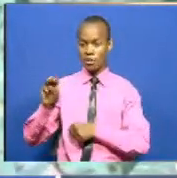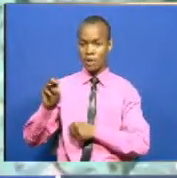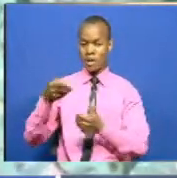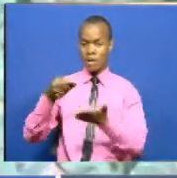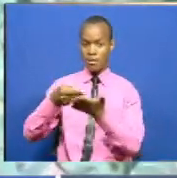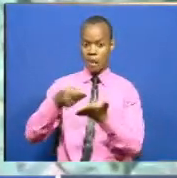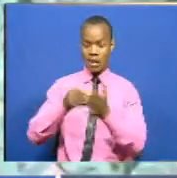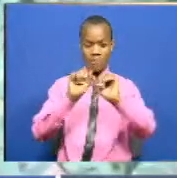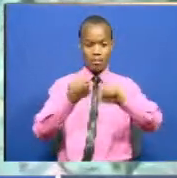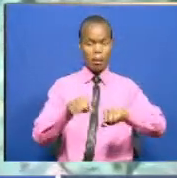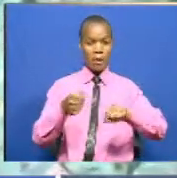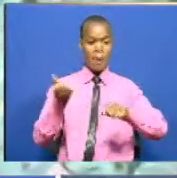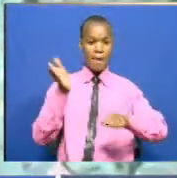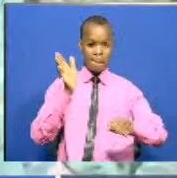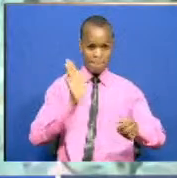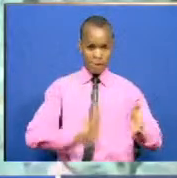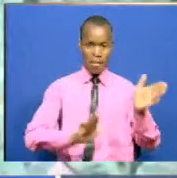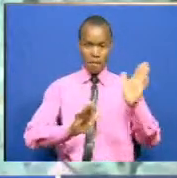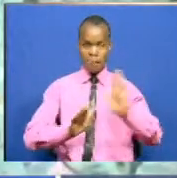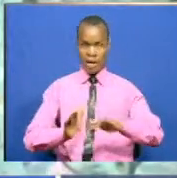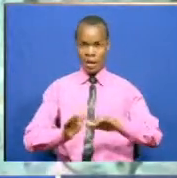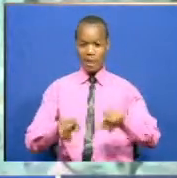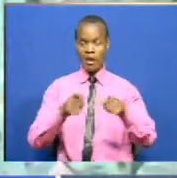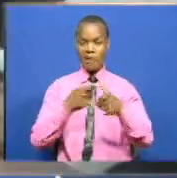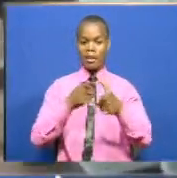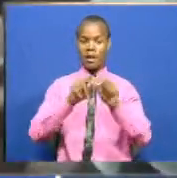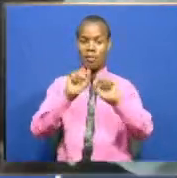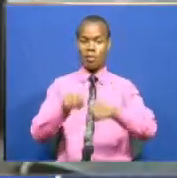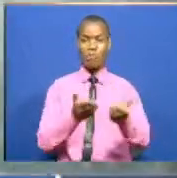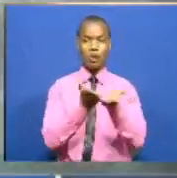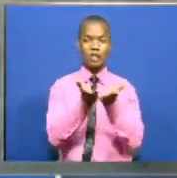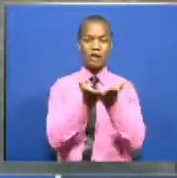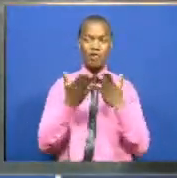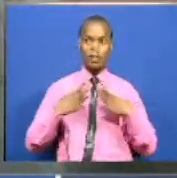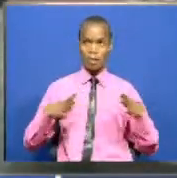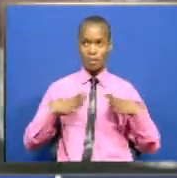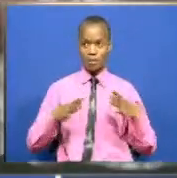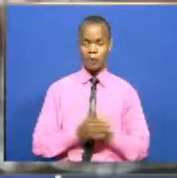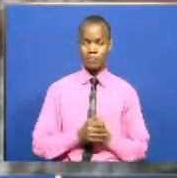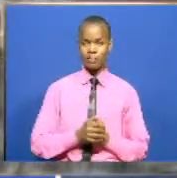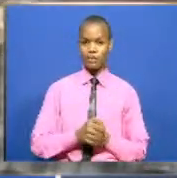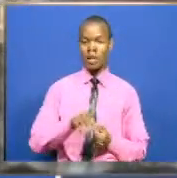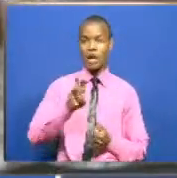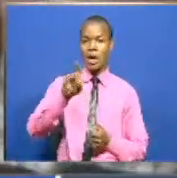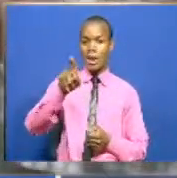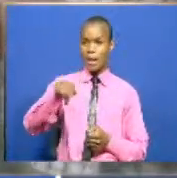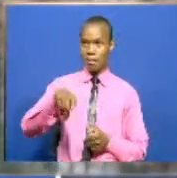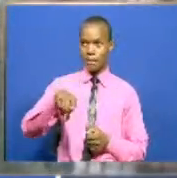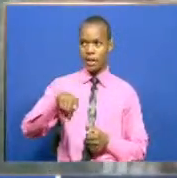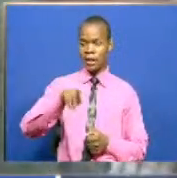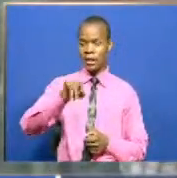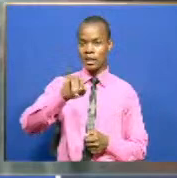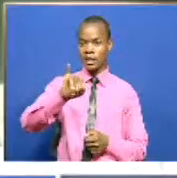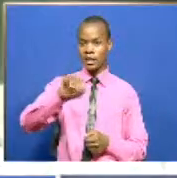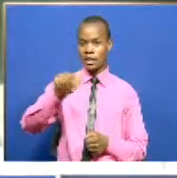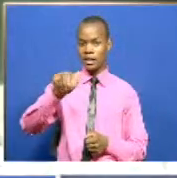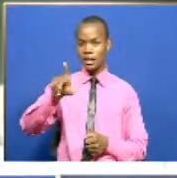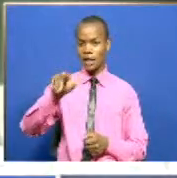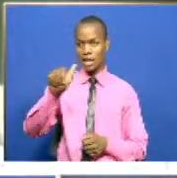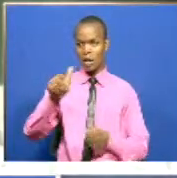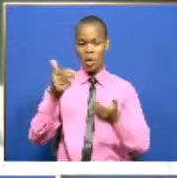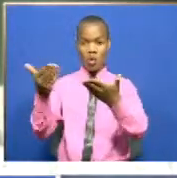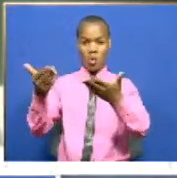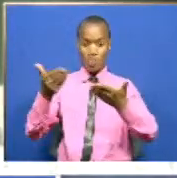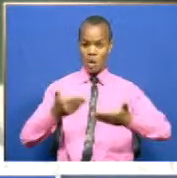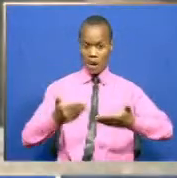it so that it can be able to serve the residents of Masalani. Ijara Member of Parliament Sophia Abdinur welcomed the government's